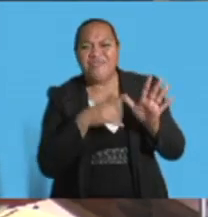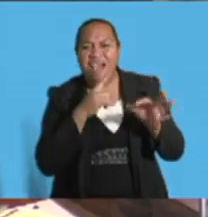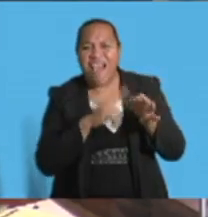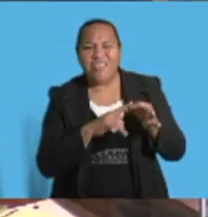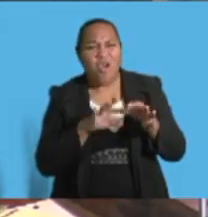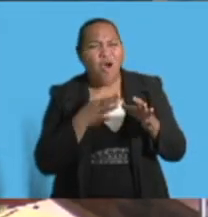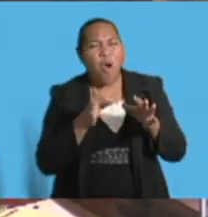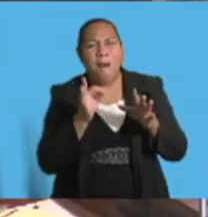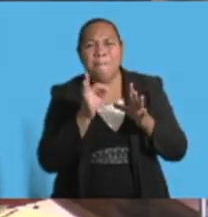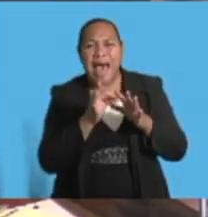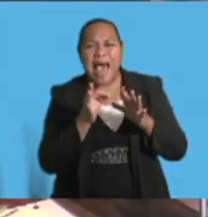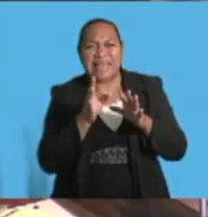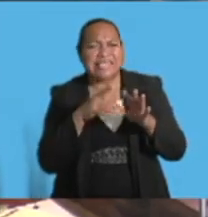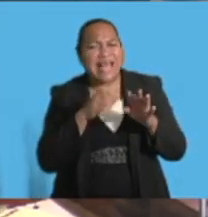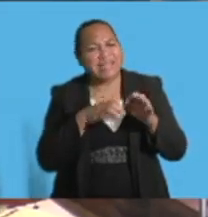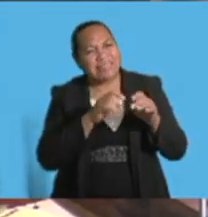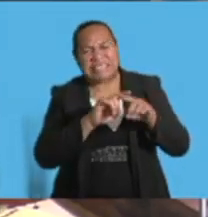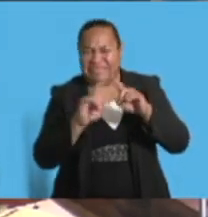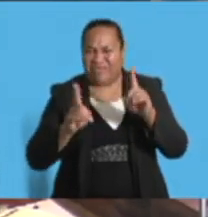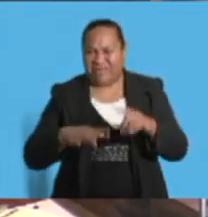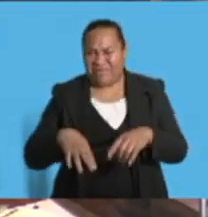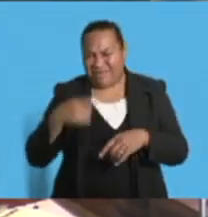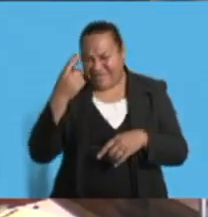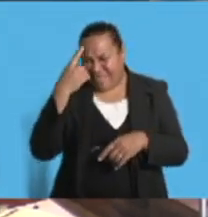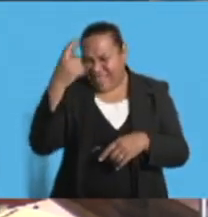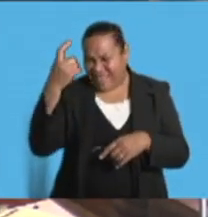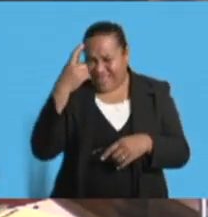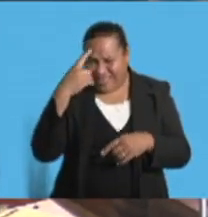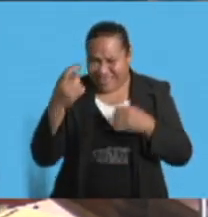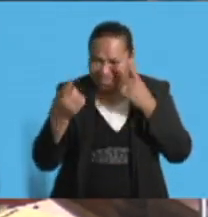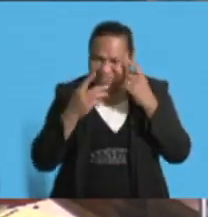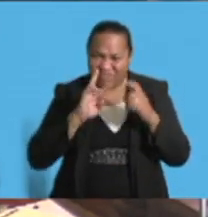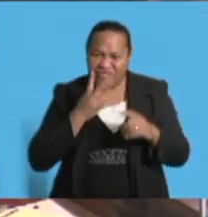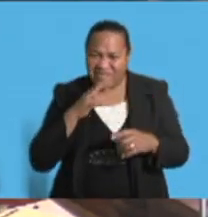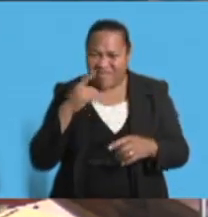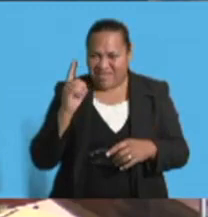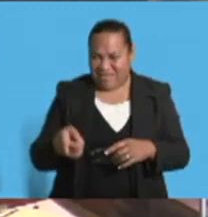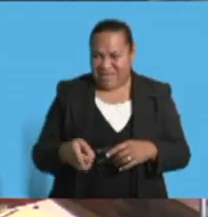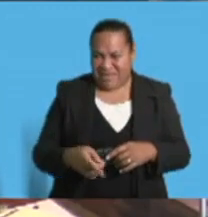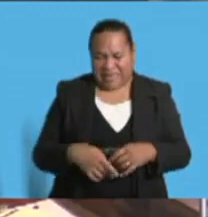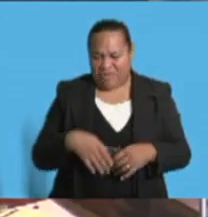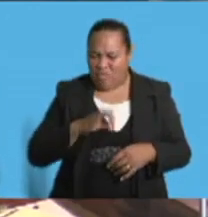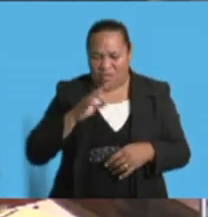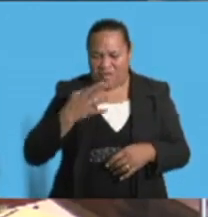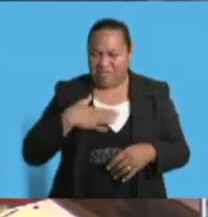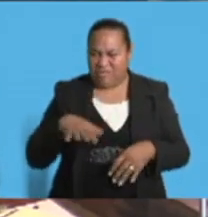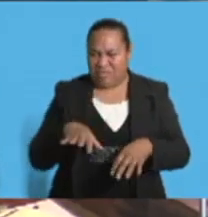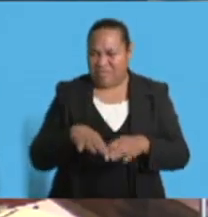This is utter nonsense, Madam Speaker, utter nonsense. I have some other words for such stories,